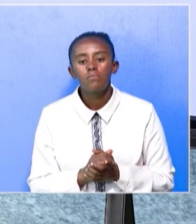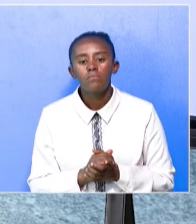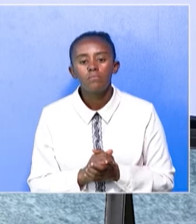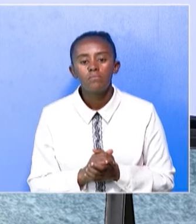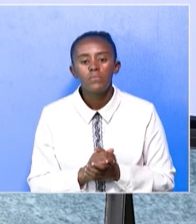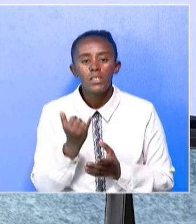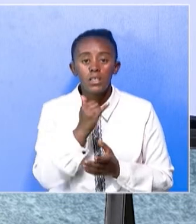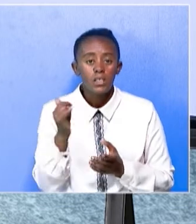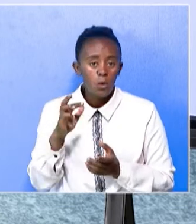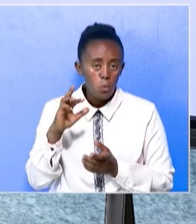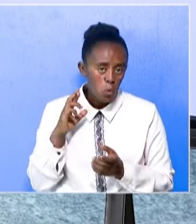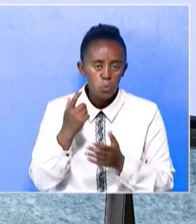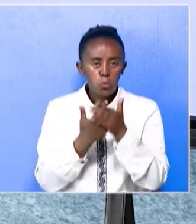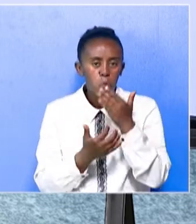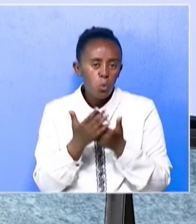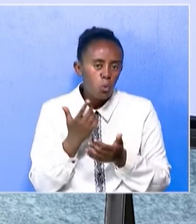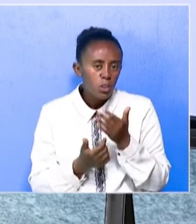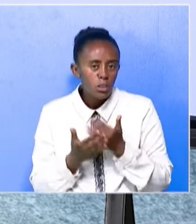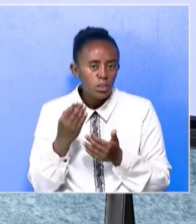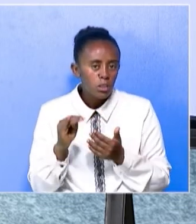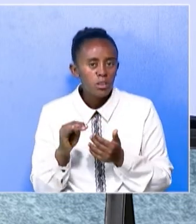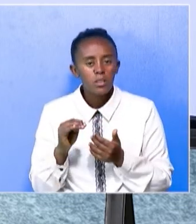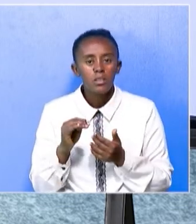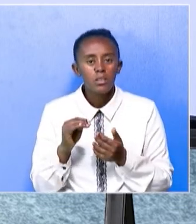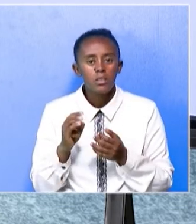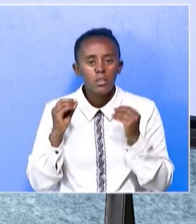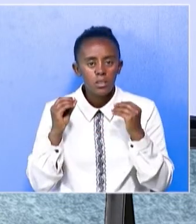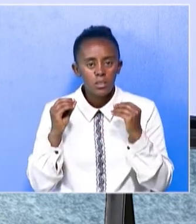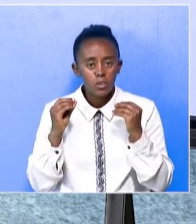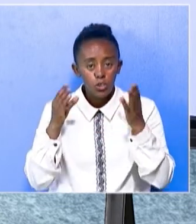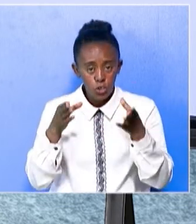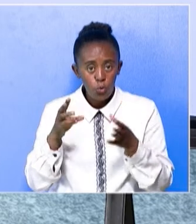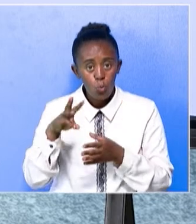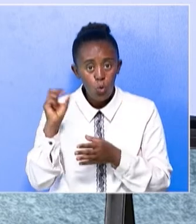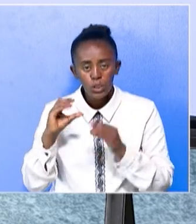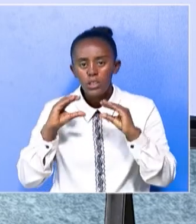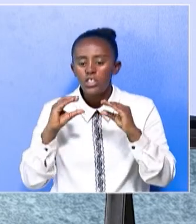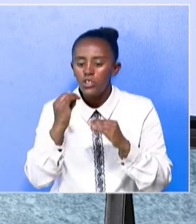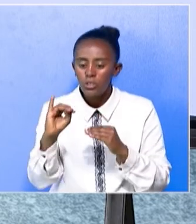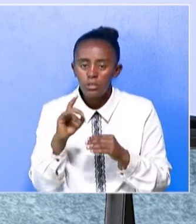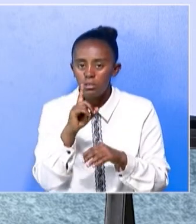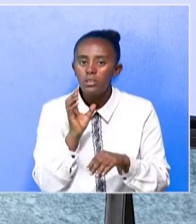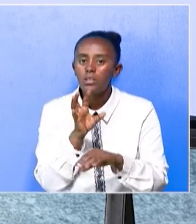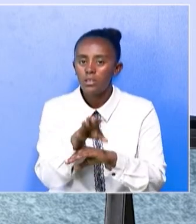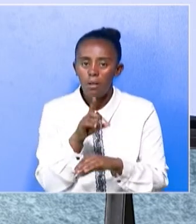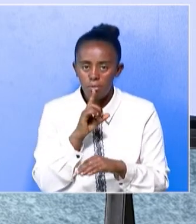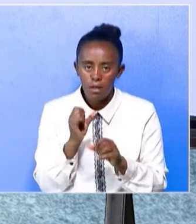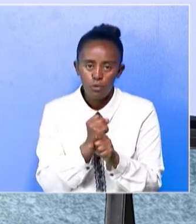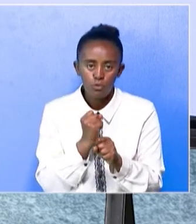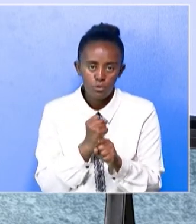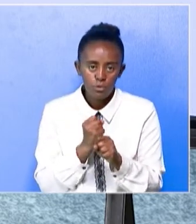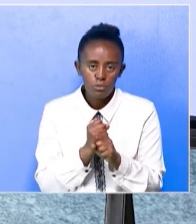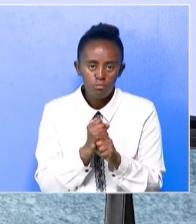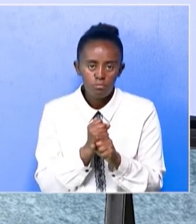They were talking while the teacher was teaching. This is one example of interrupted actions. So